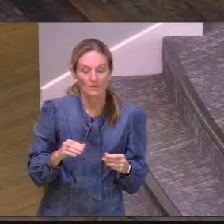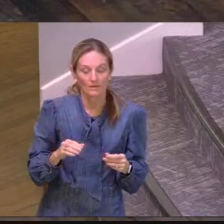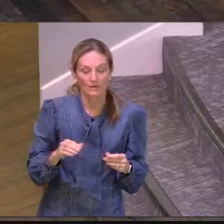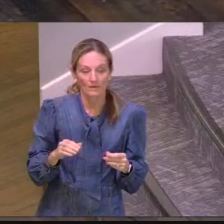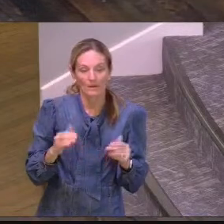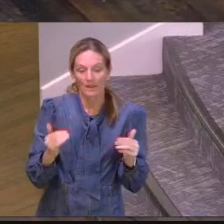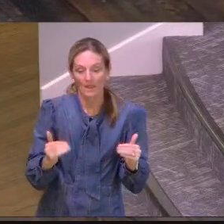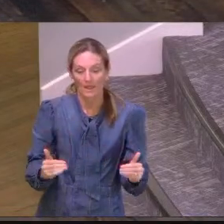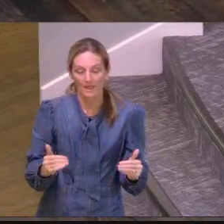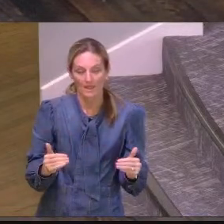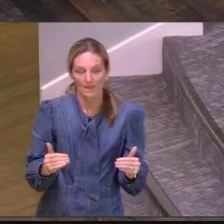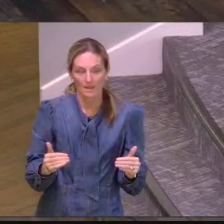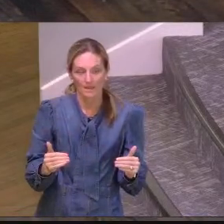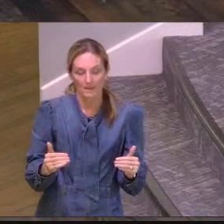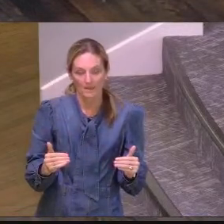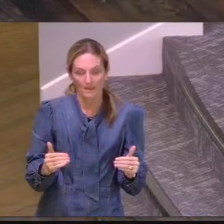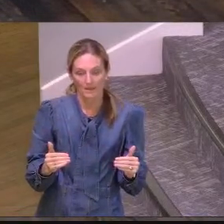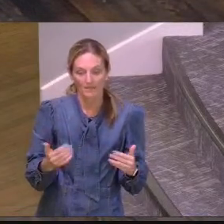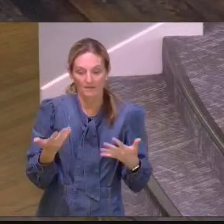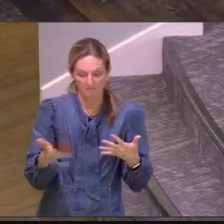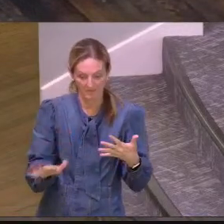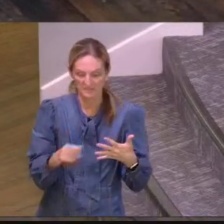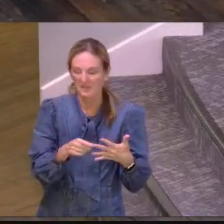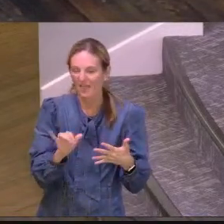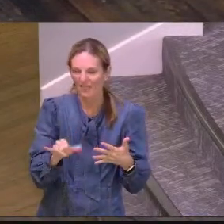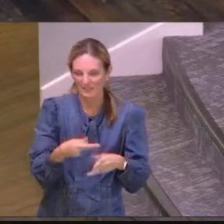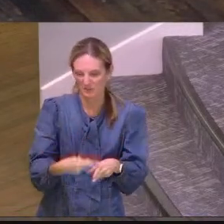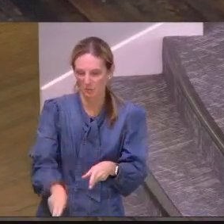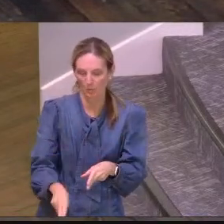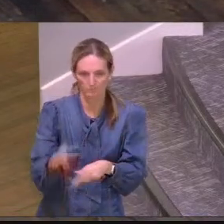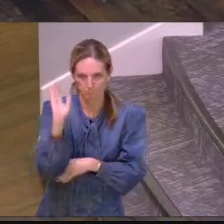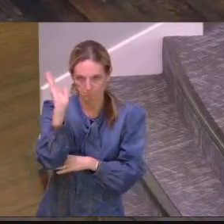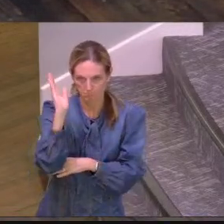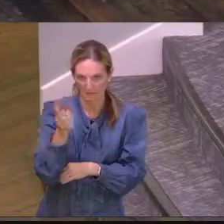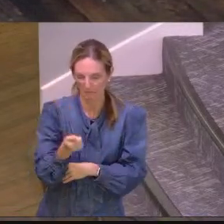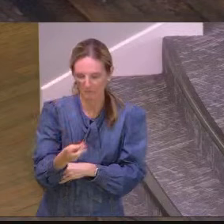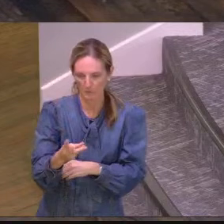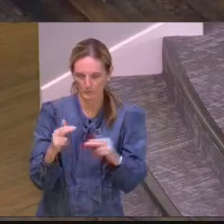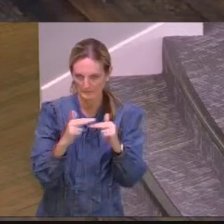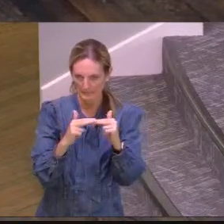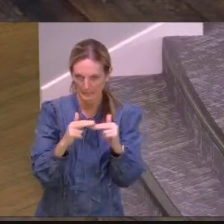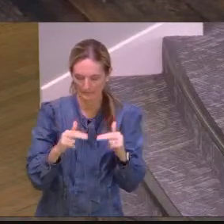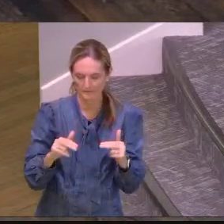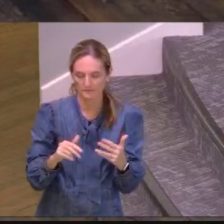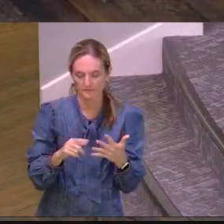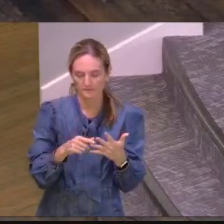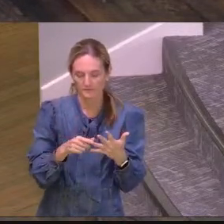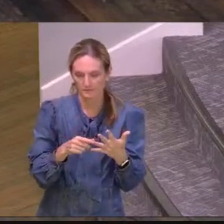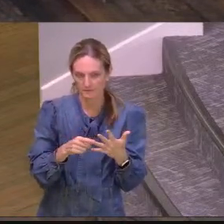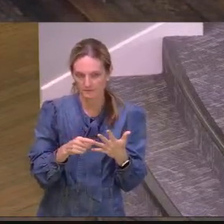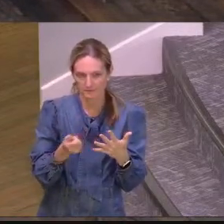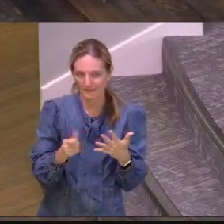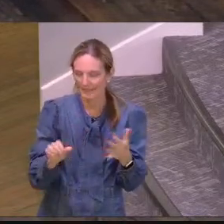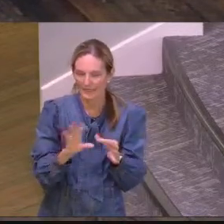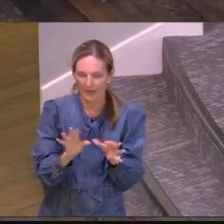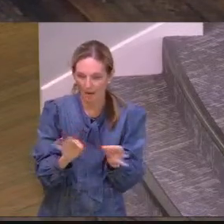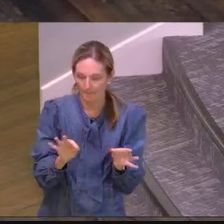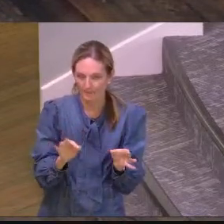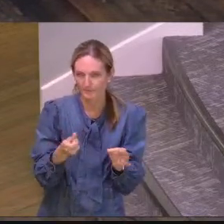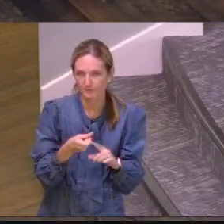And then from there, that will be a very short presentation. It's only a few slides, and then we'll entertain any kind of comments